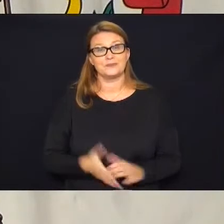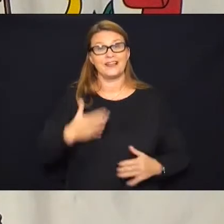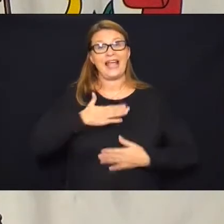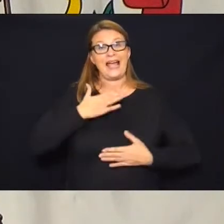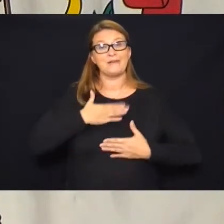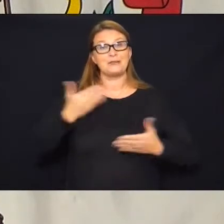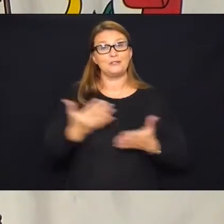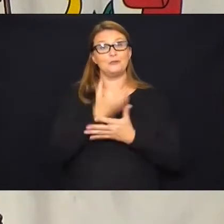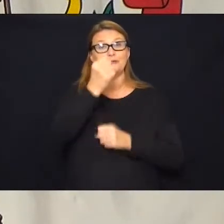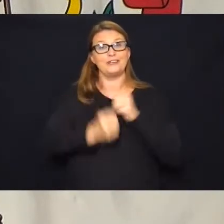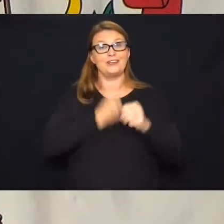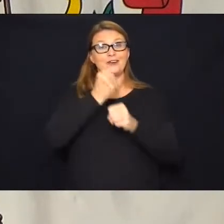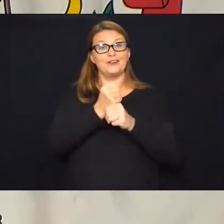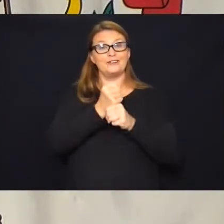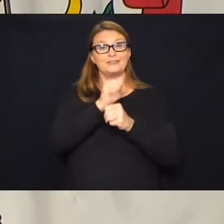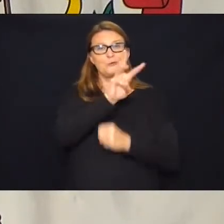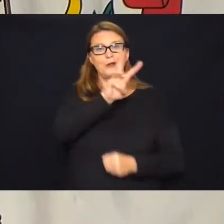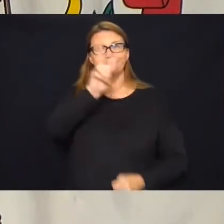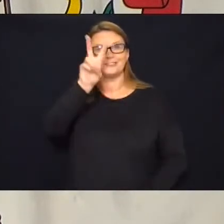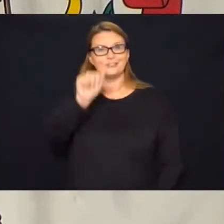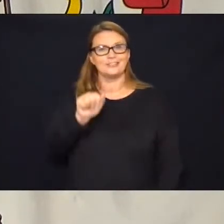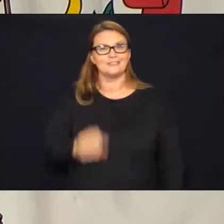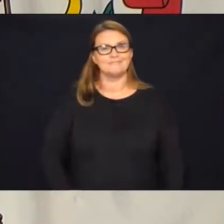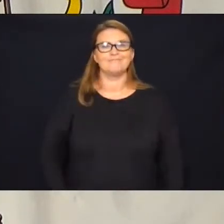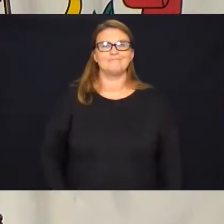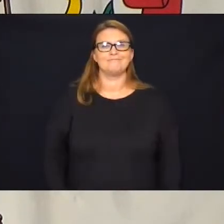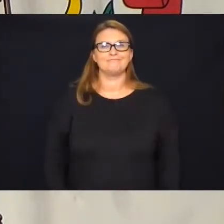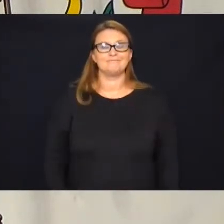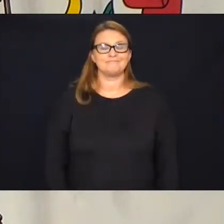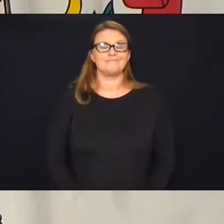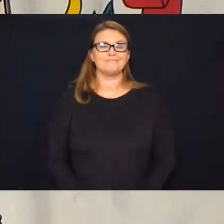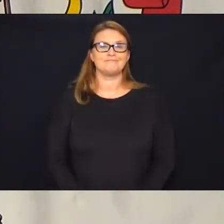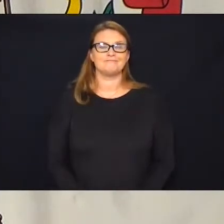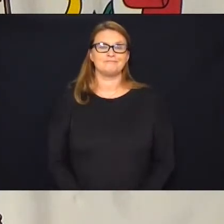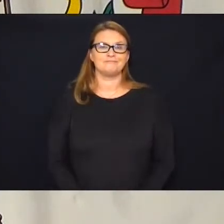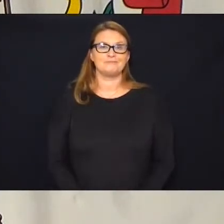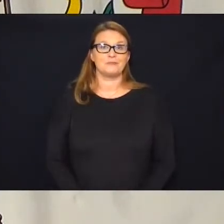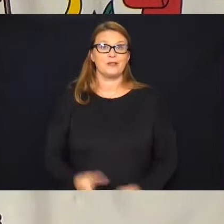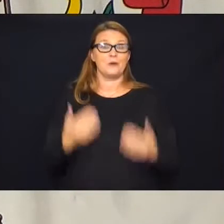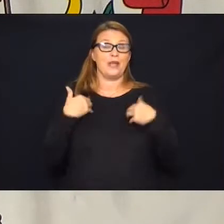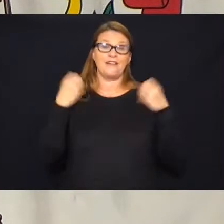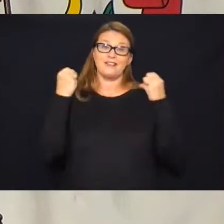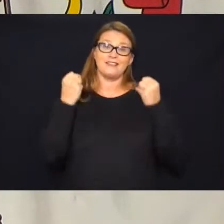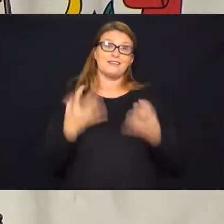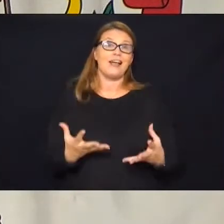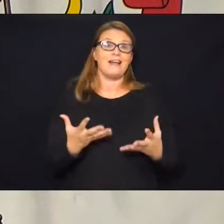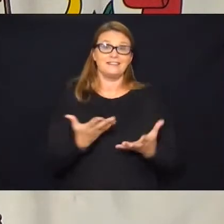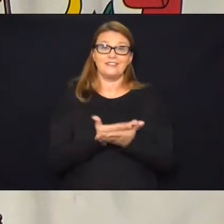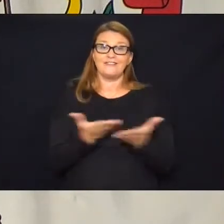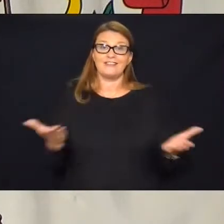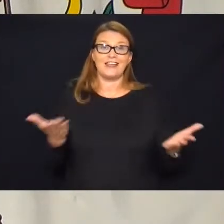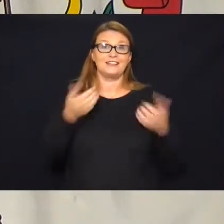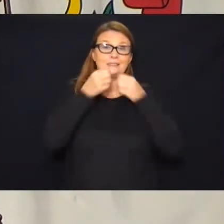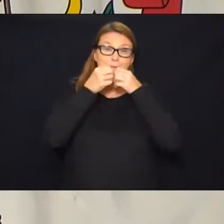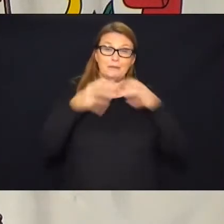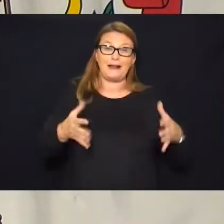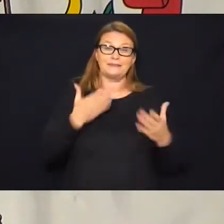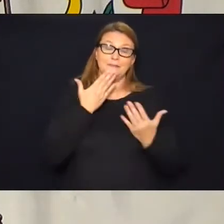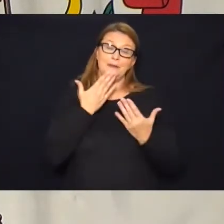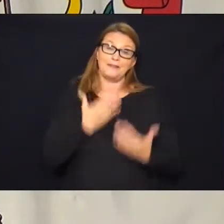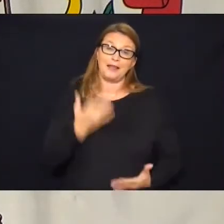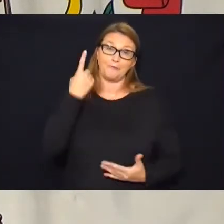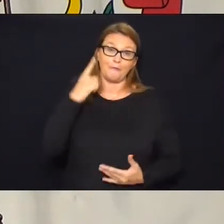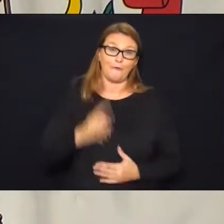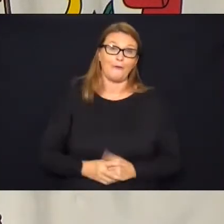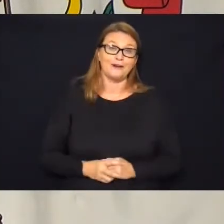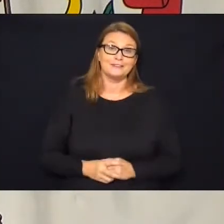West Virginia. We're right upon the new year. We've got lots and lots and lots of blessings to be thankful for and lots